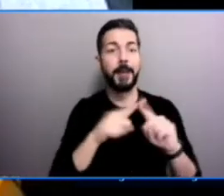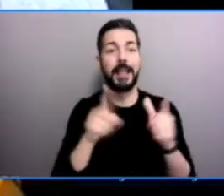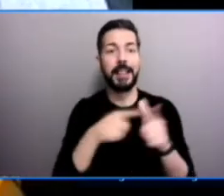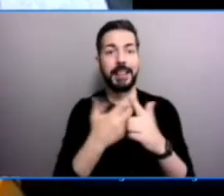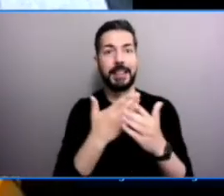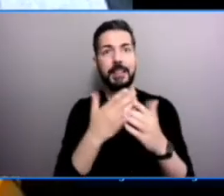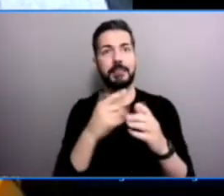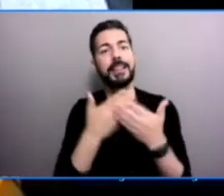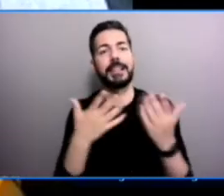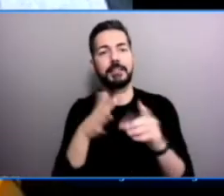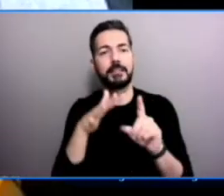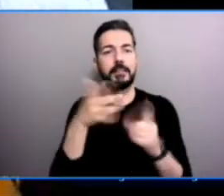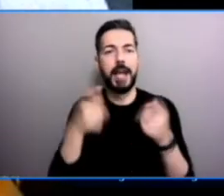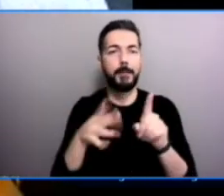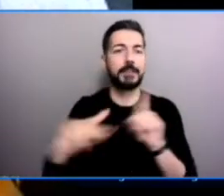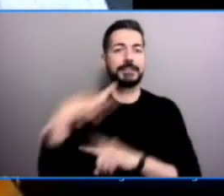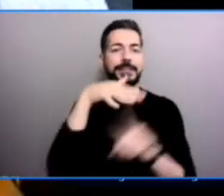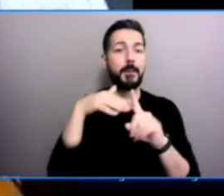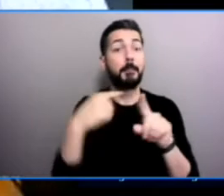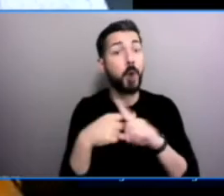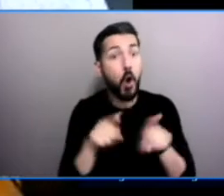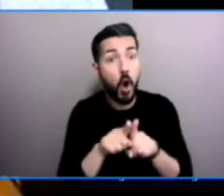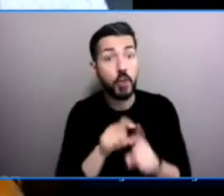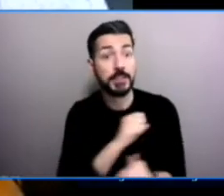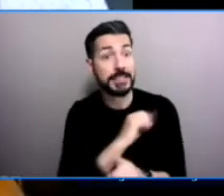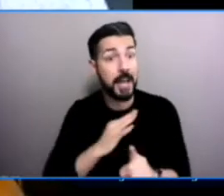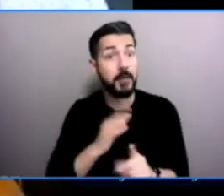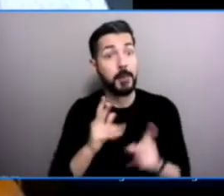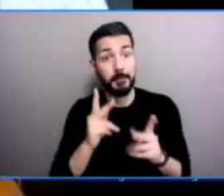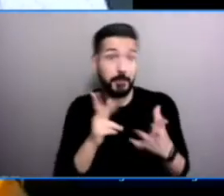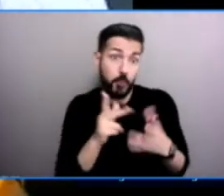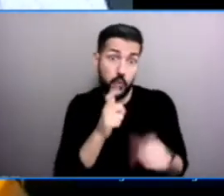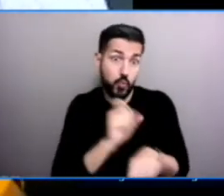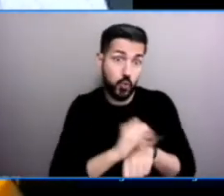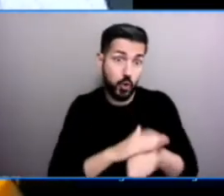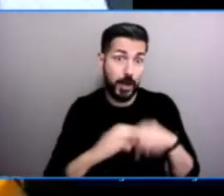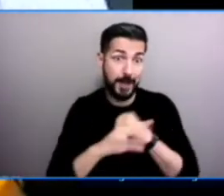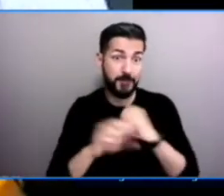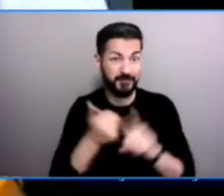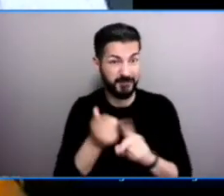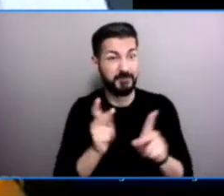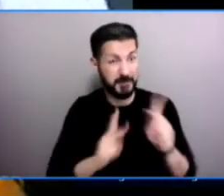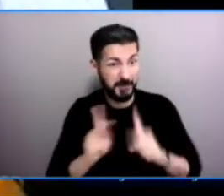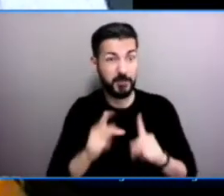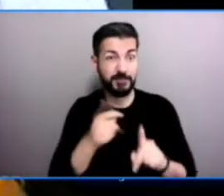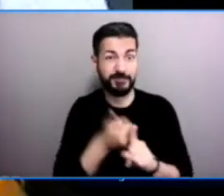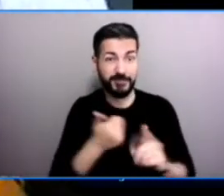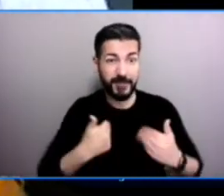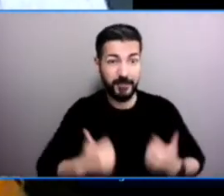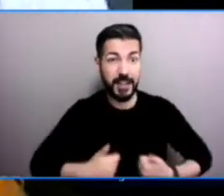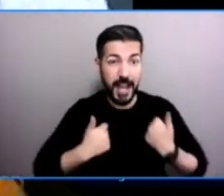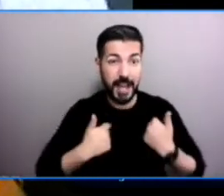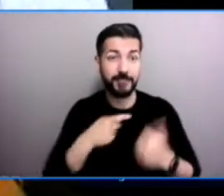it early on when we realized that the pandemic was a thing and people were going to quarantine, and door knocking may not be the safest approach, especially